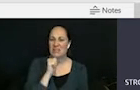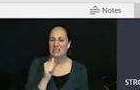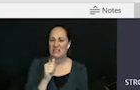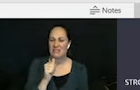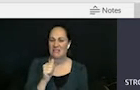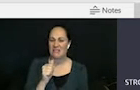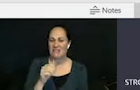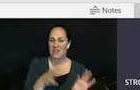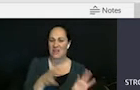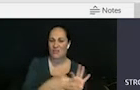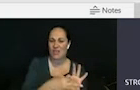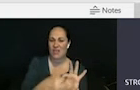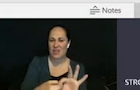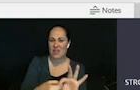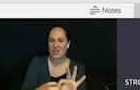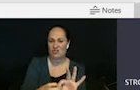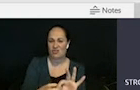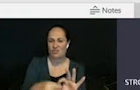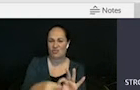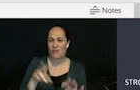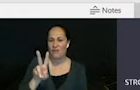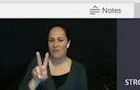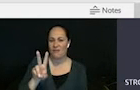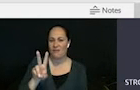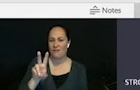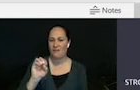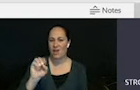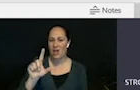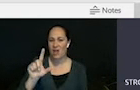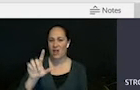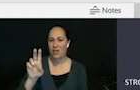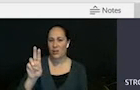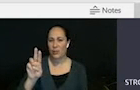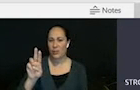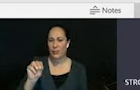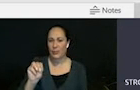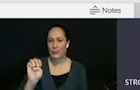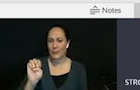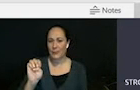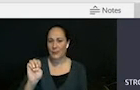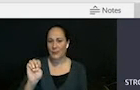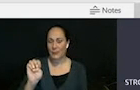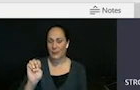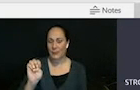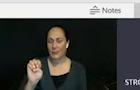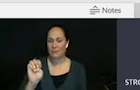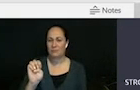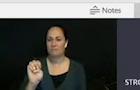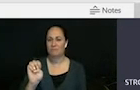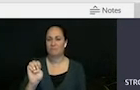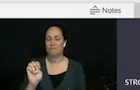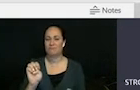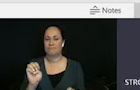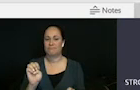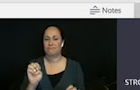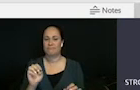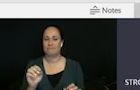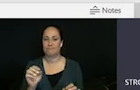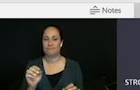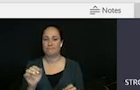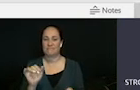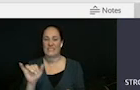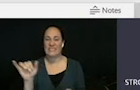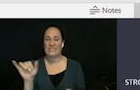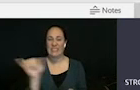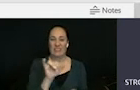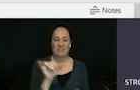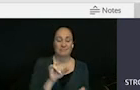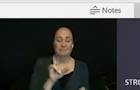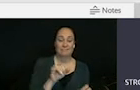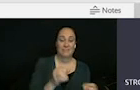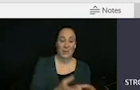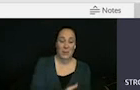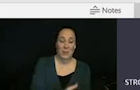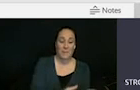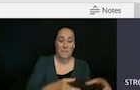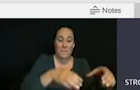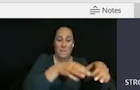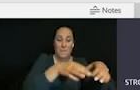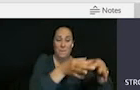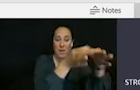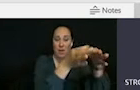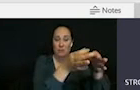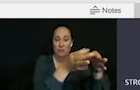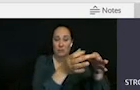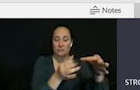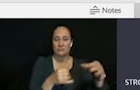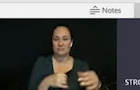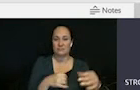our engine, which in this case is the bottle. So what differences would you expect to see if you were to only use a